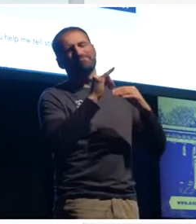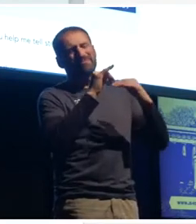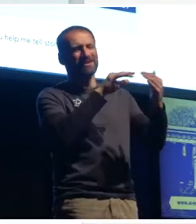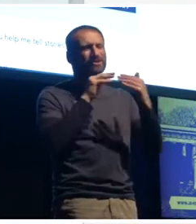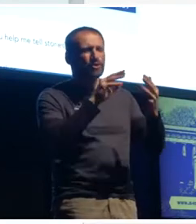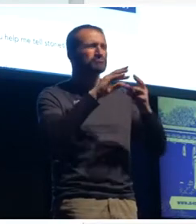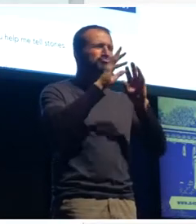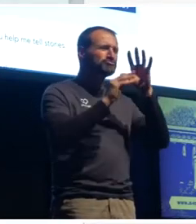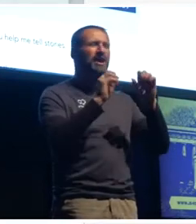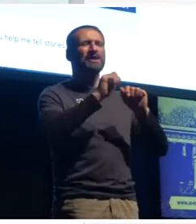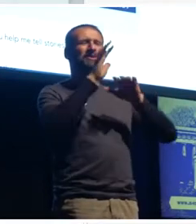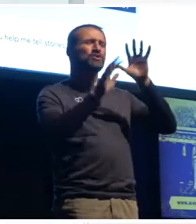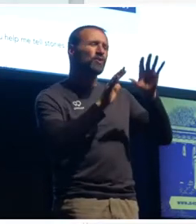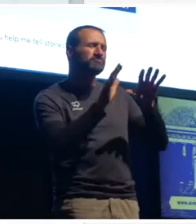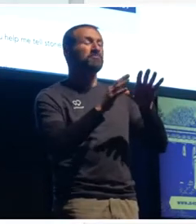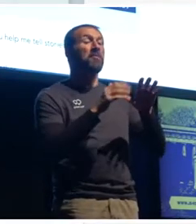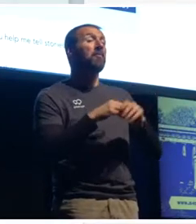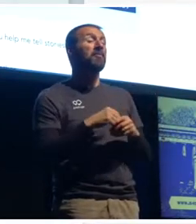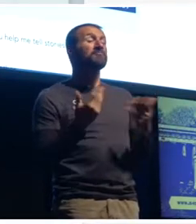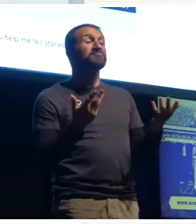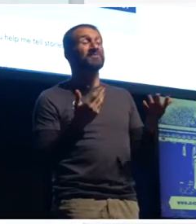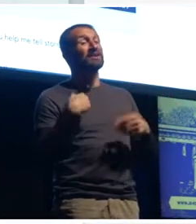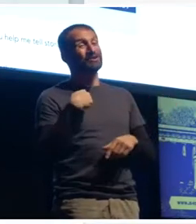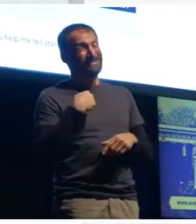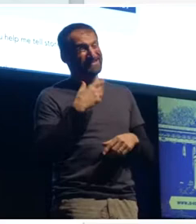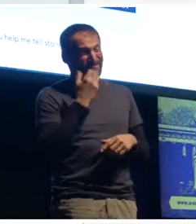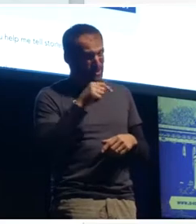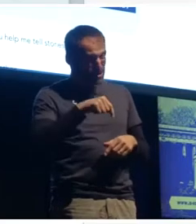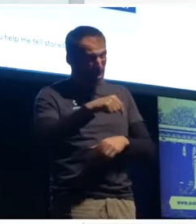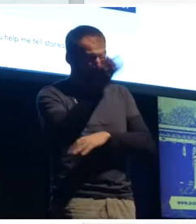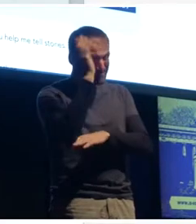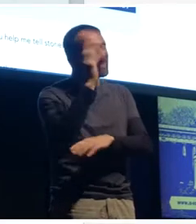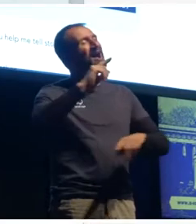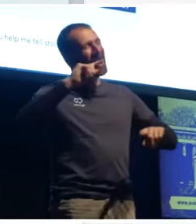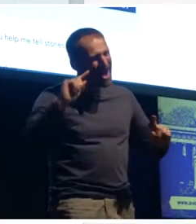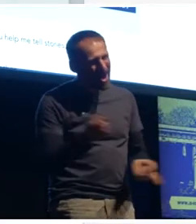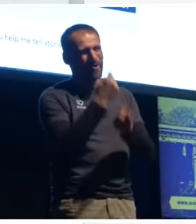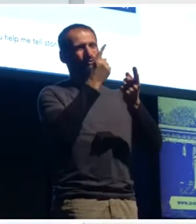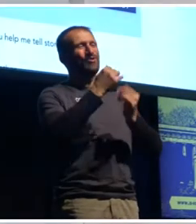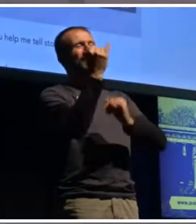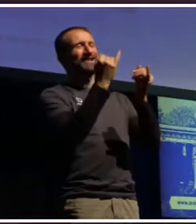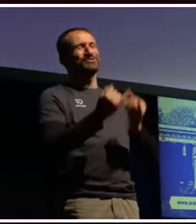Even my talks involve a certain amount of storytelling. I storyboard and illustrate them. Even this one is illustrated.